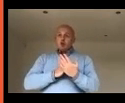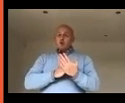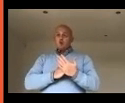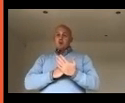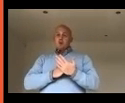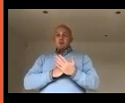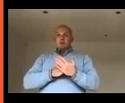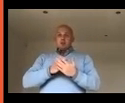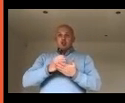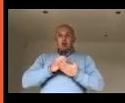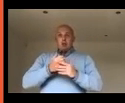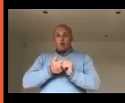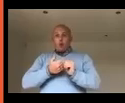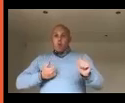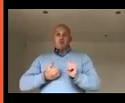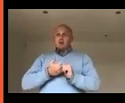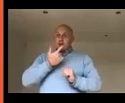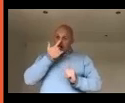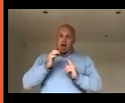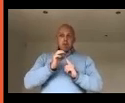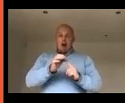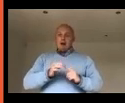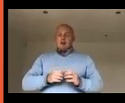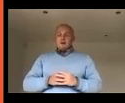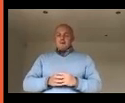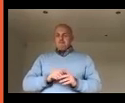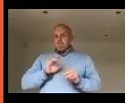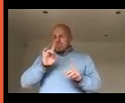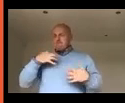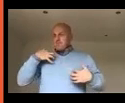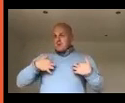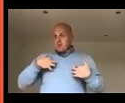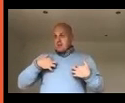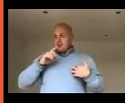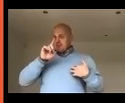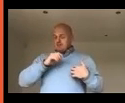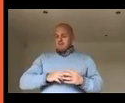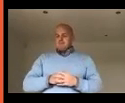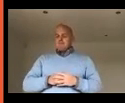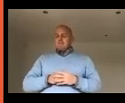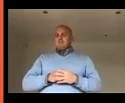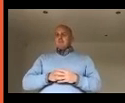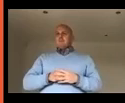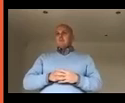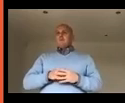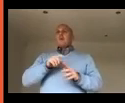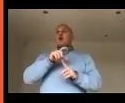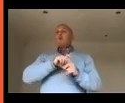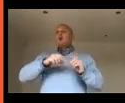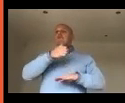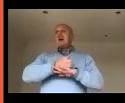incorporated organisations can apply. Now, this is the interesting bit. Normally, the Community Foundation doesn't